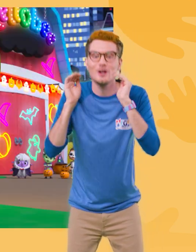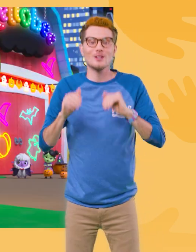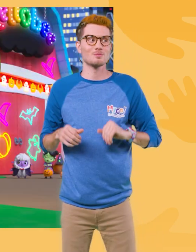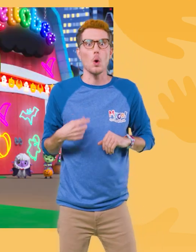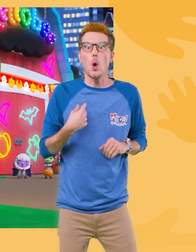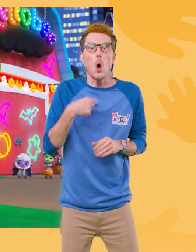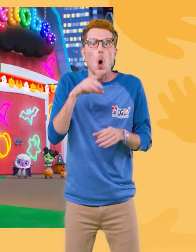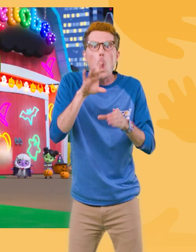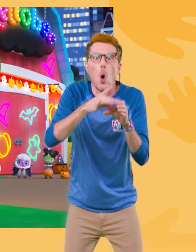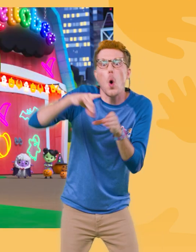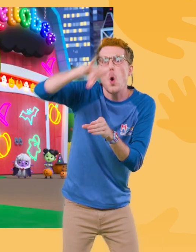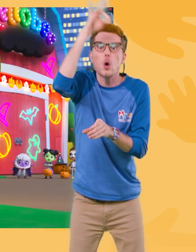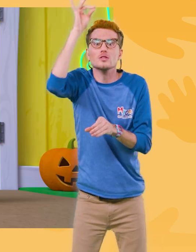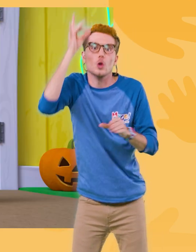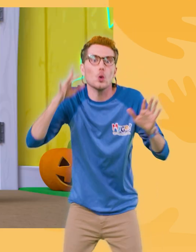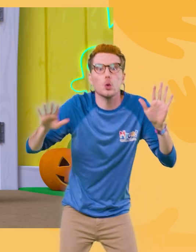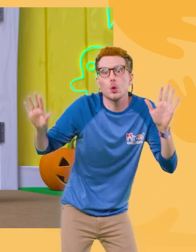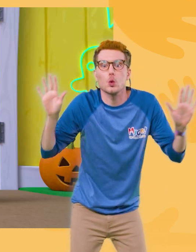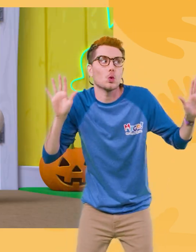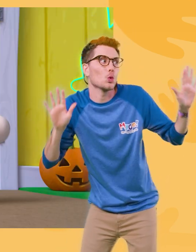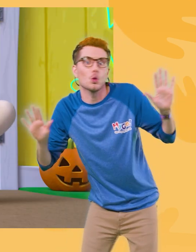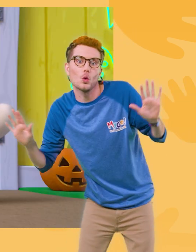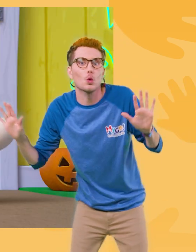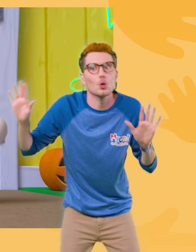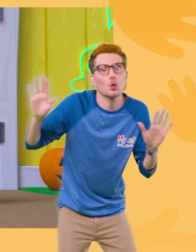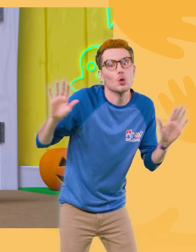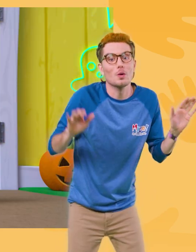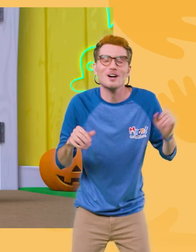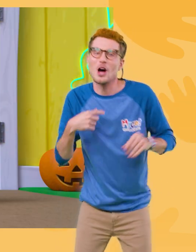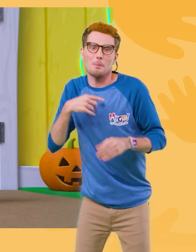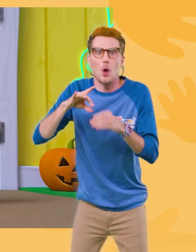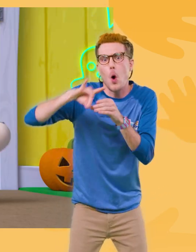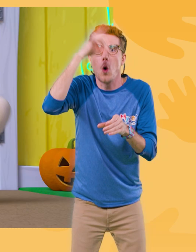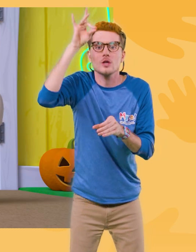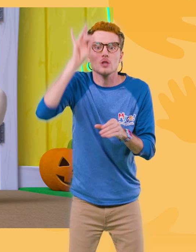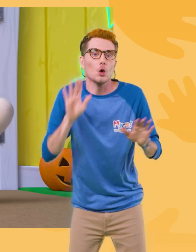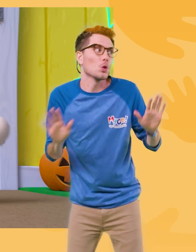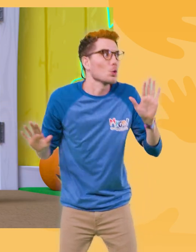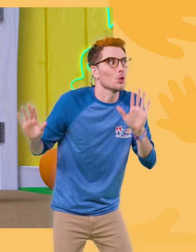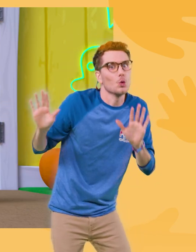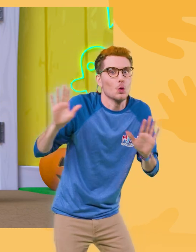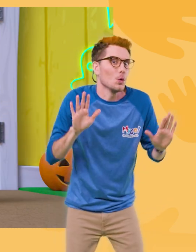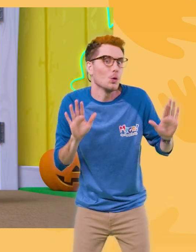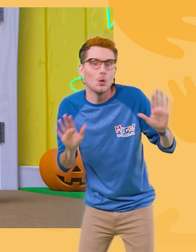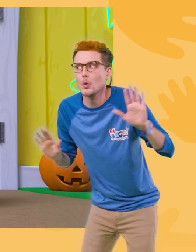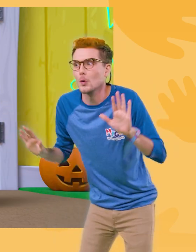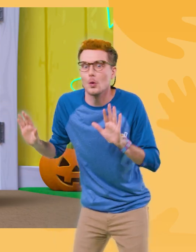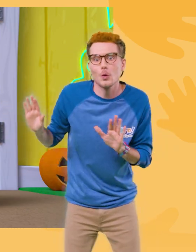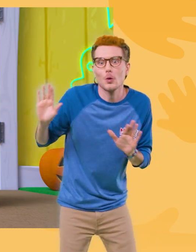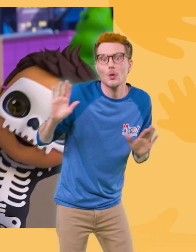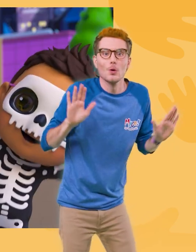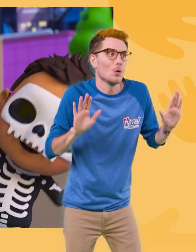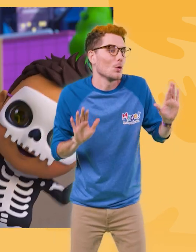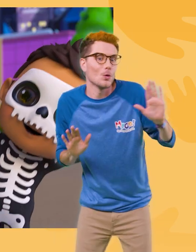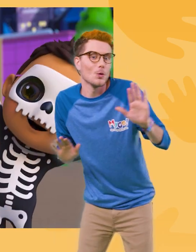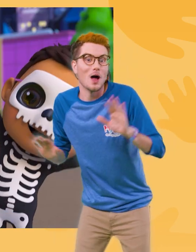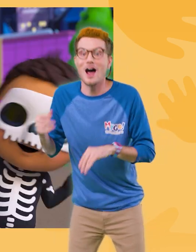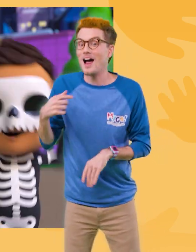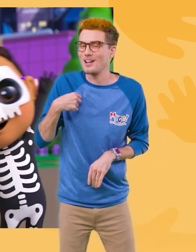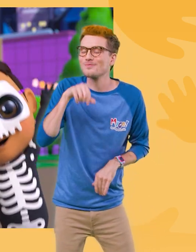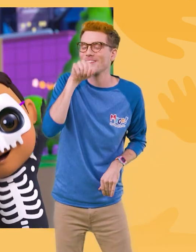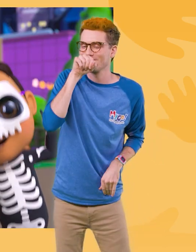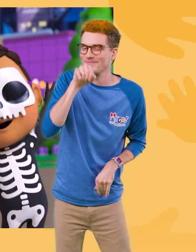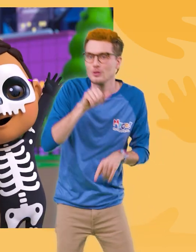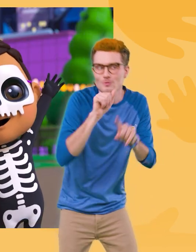Halloween. I'm a ghost. Boo, boo, boo, boo. I'm a ghost. Boo, boo, boo, boo. And I love